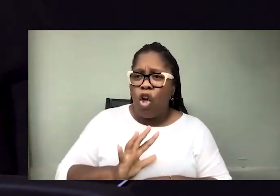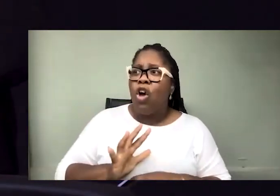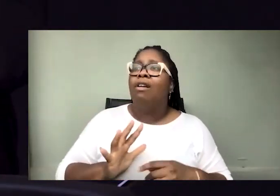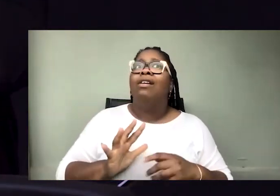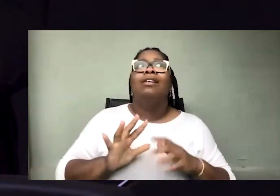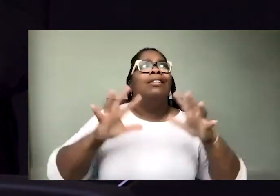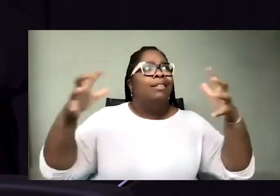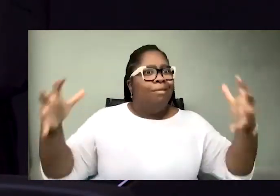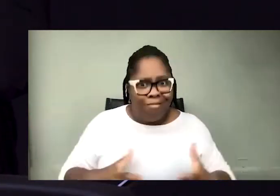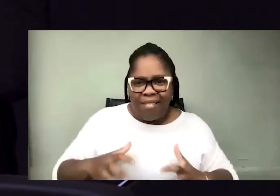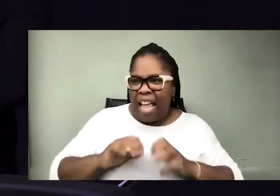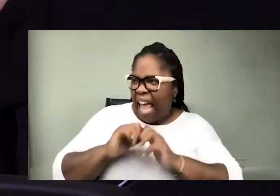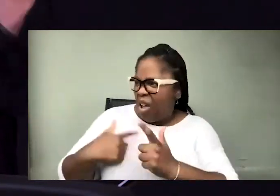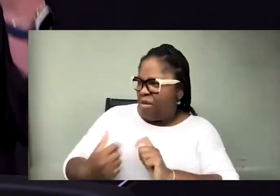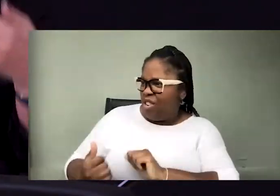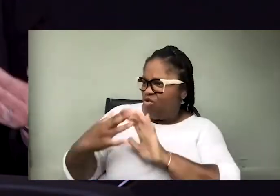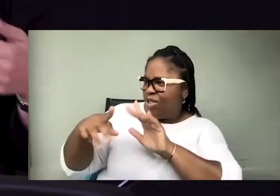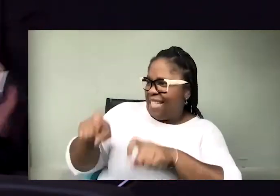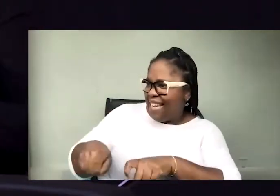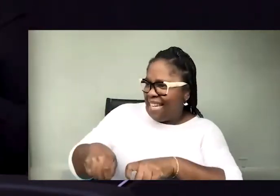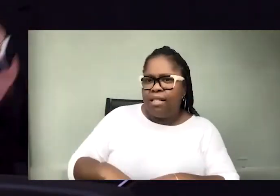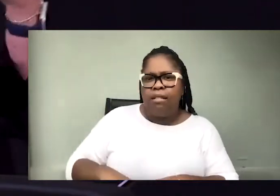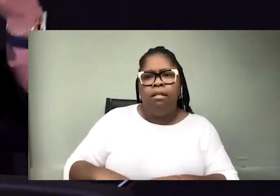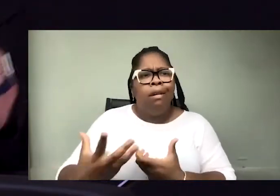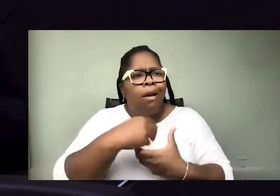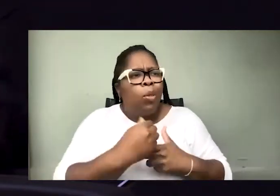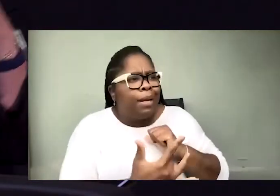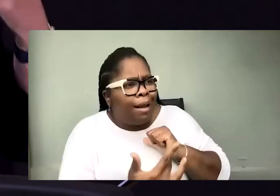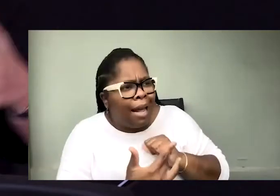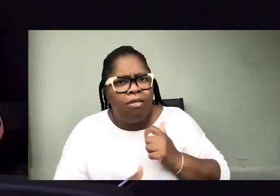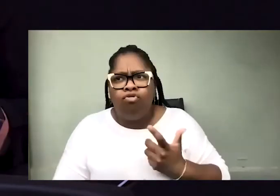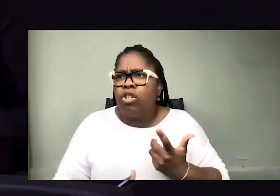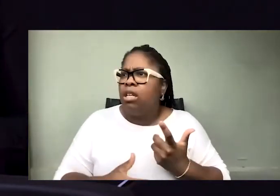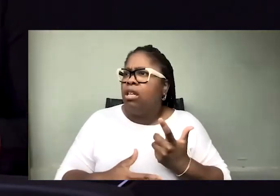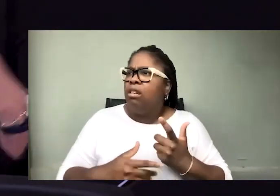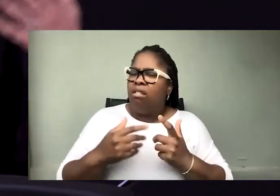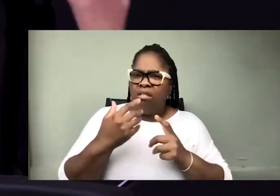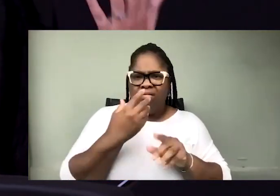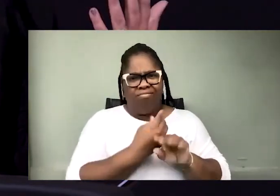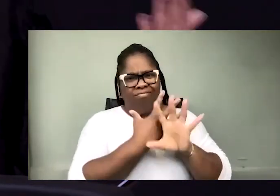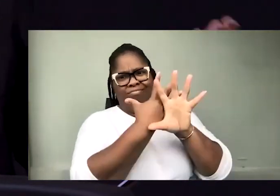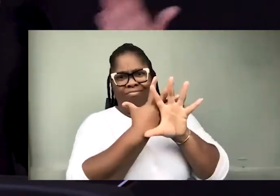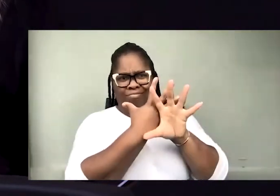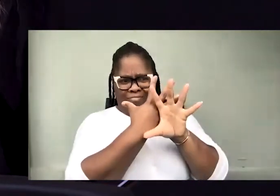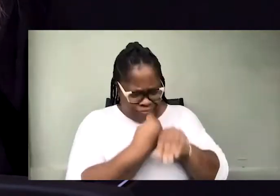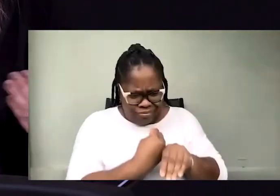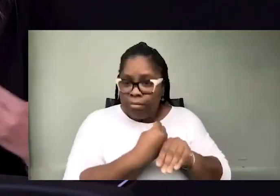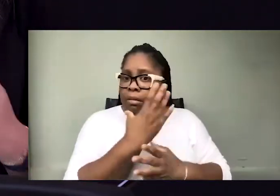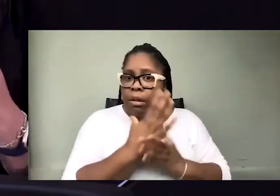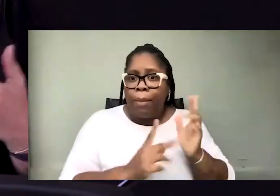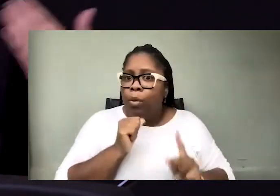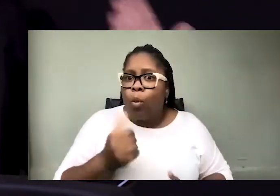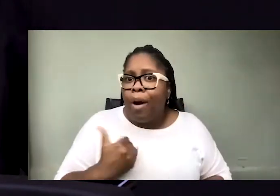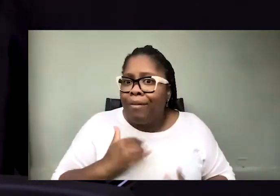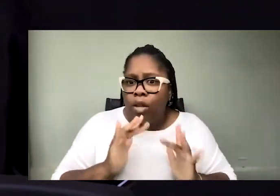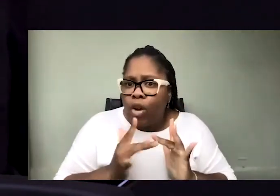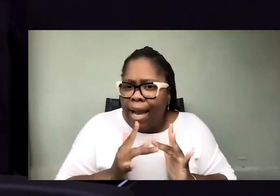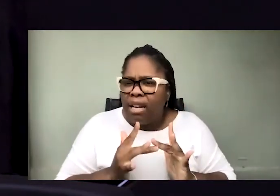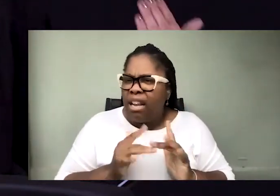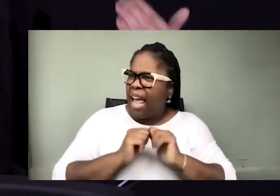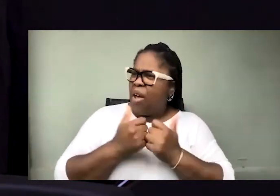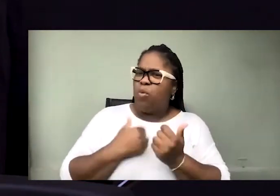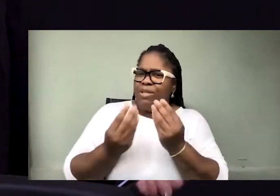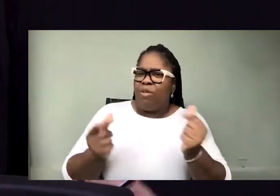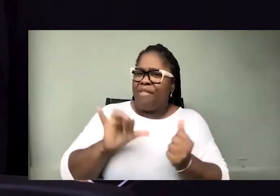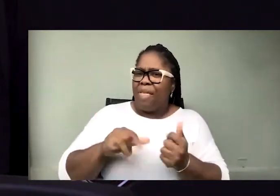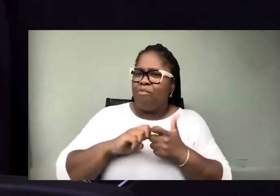do we start to address needs, but how do we bring in technology? How do we address things like the digital divide? And what do we need to bring to the table to address